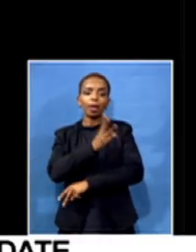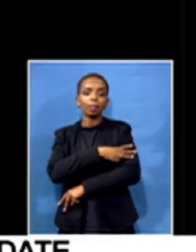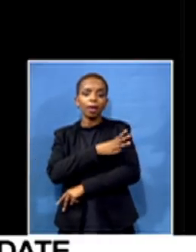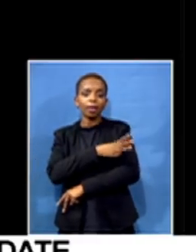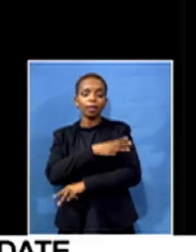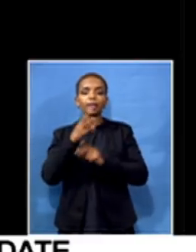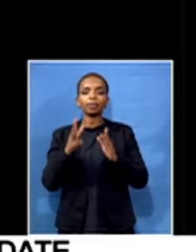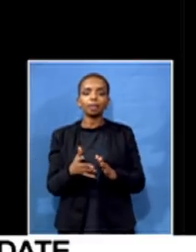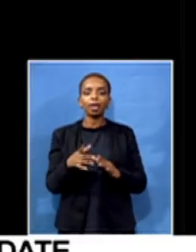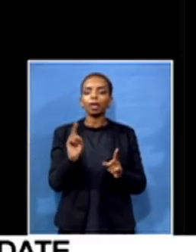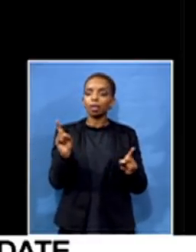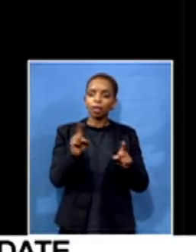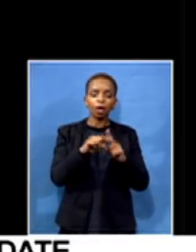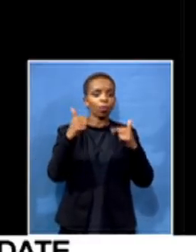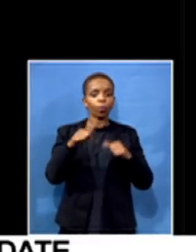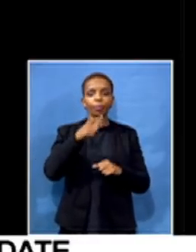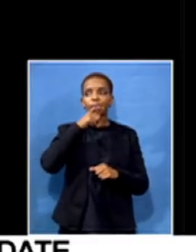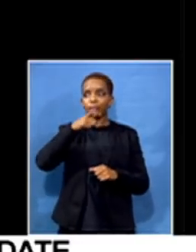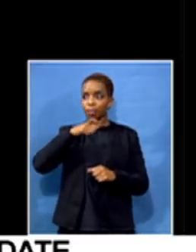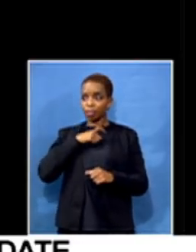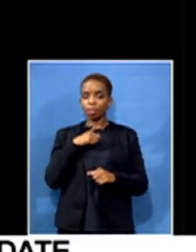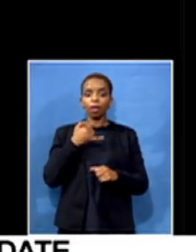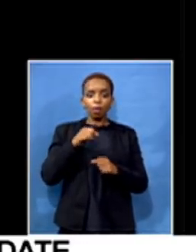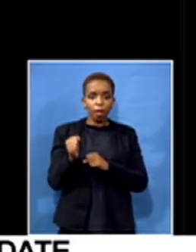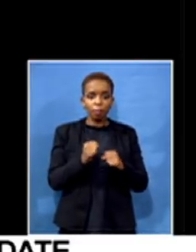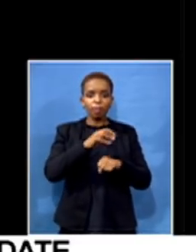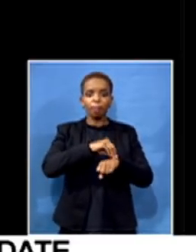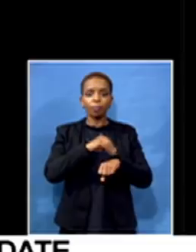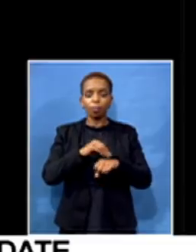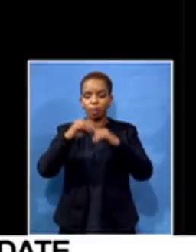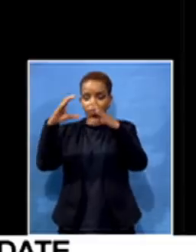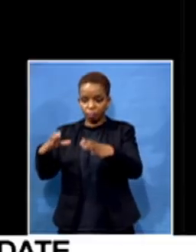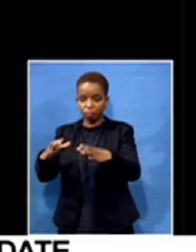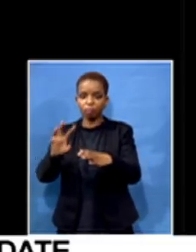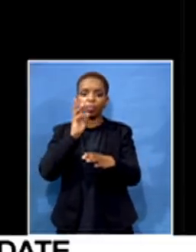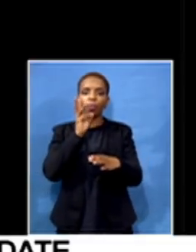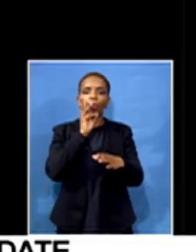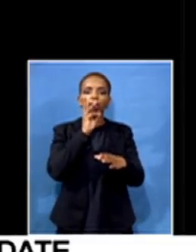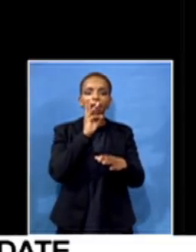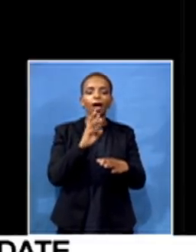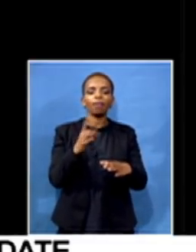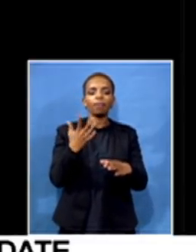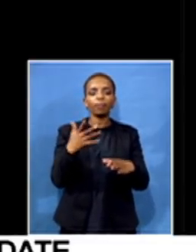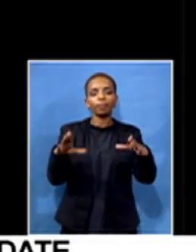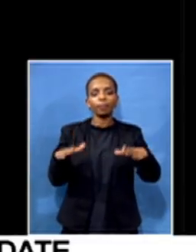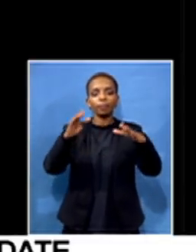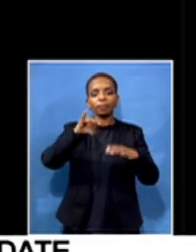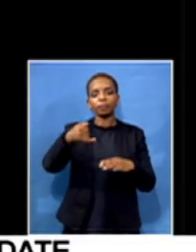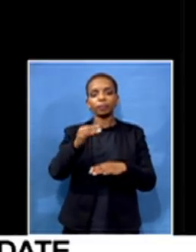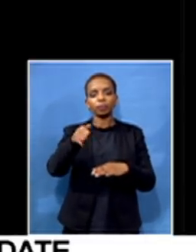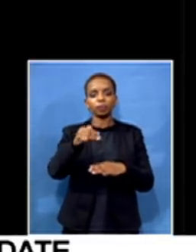had hiccups in terms of installing and making sure that those tanks that were